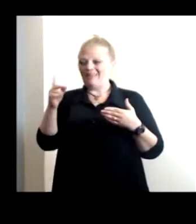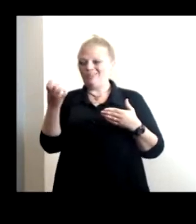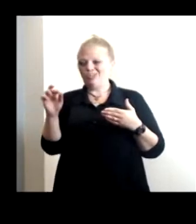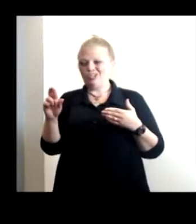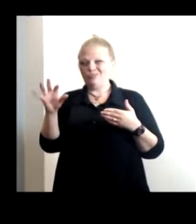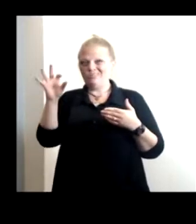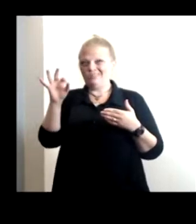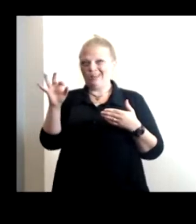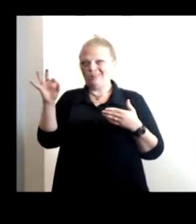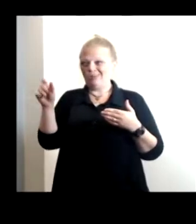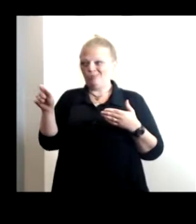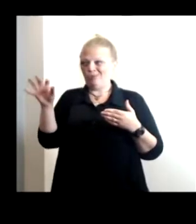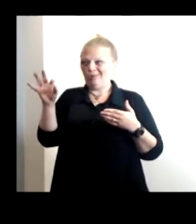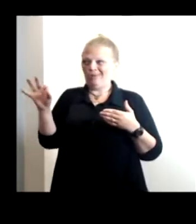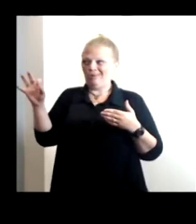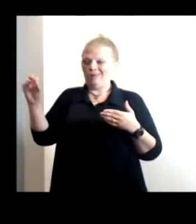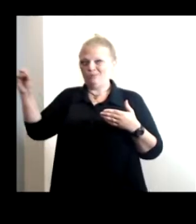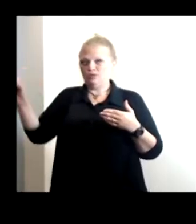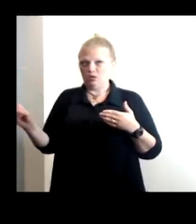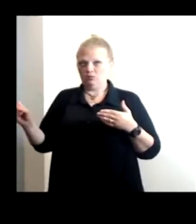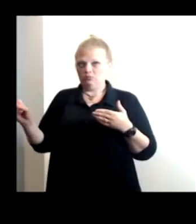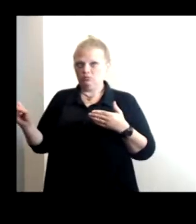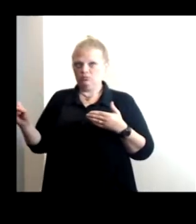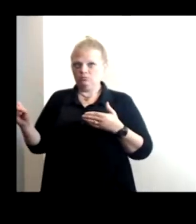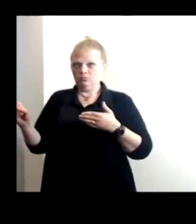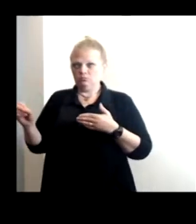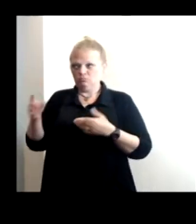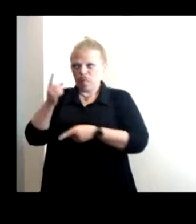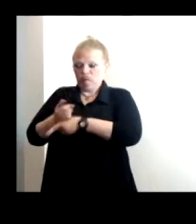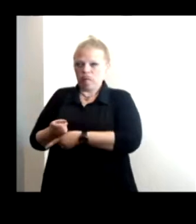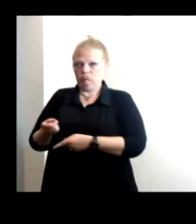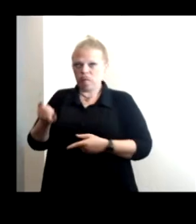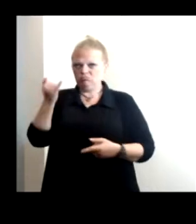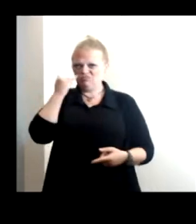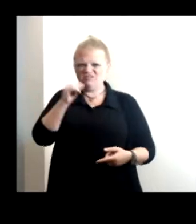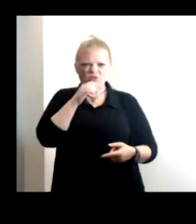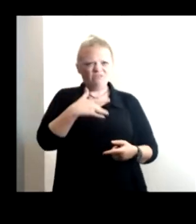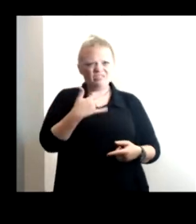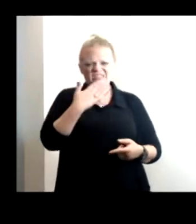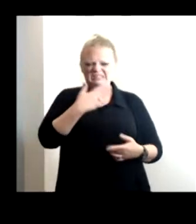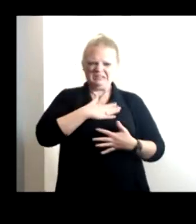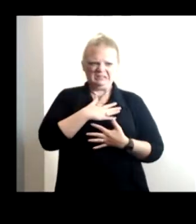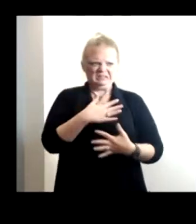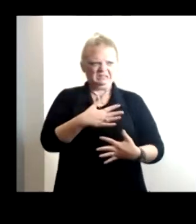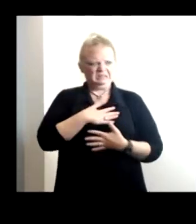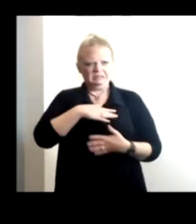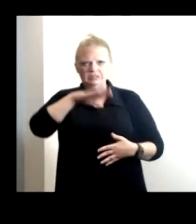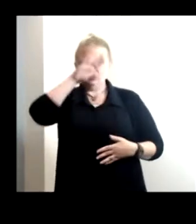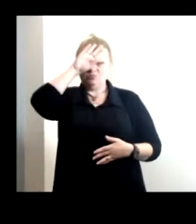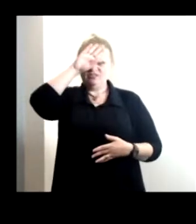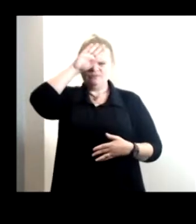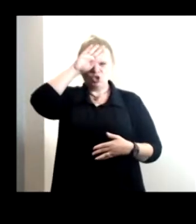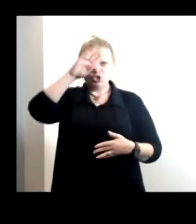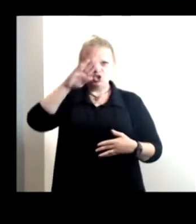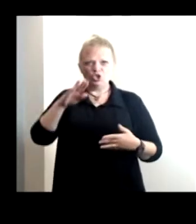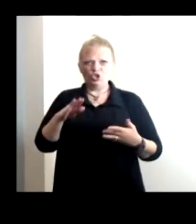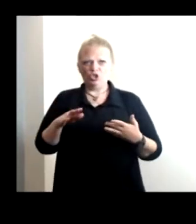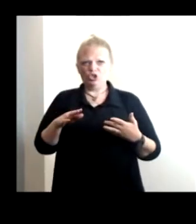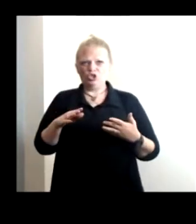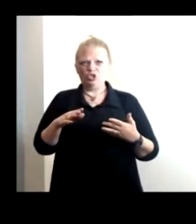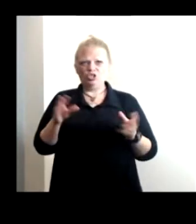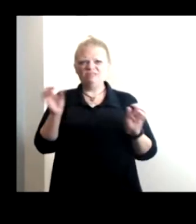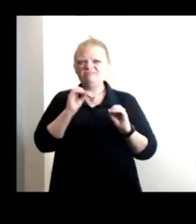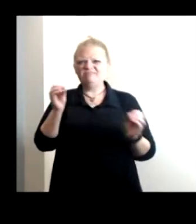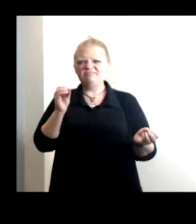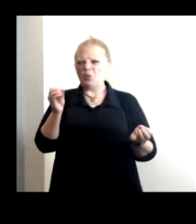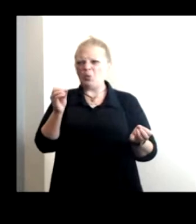99.999% reliable. So if you're not feeling well, if you got shortness of breath, you got fever, you lost